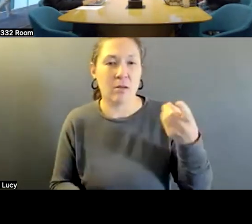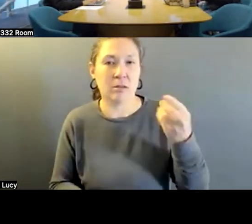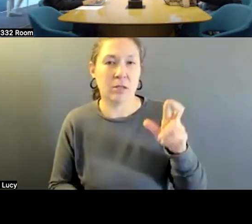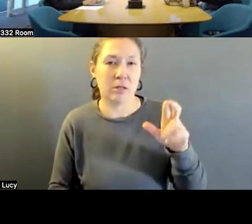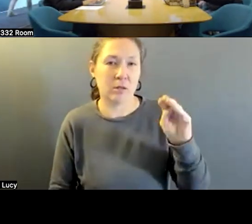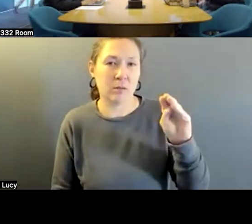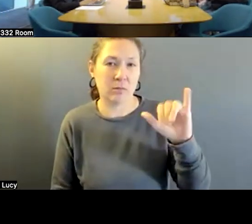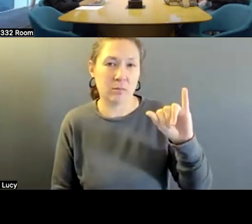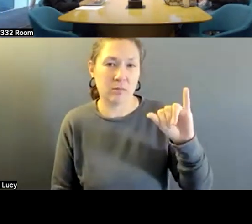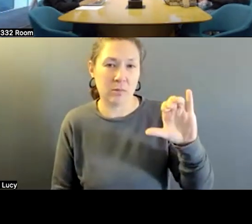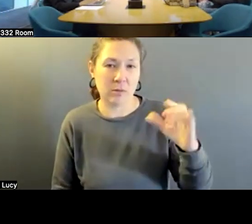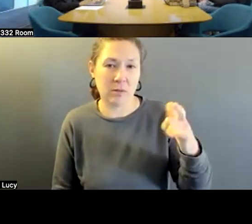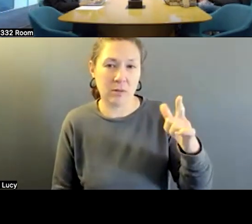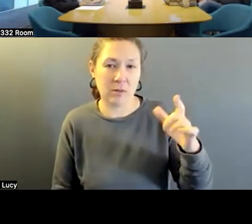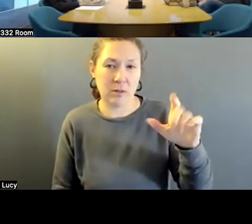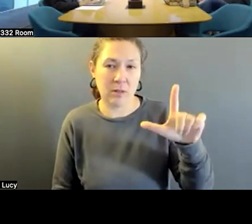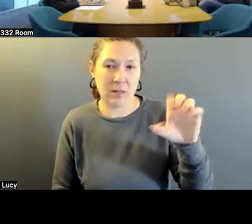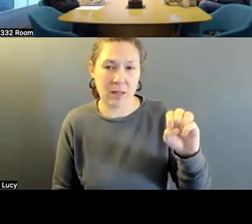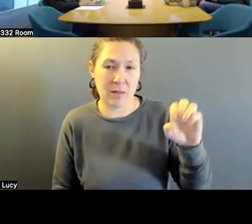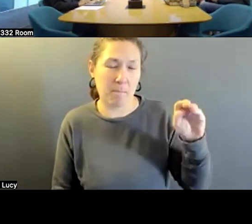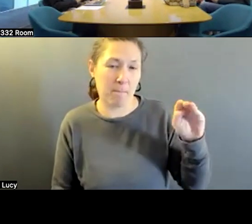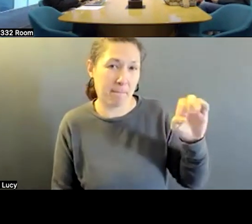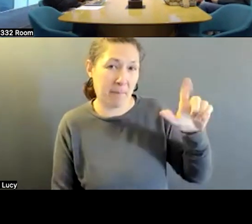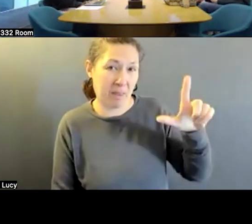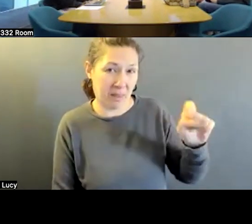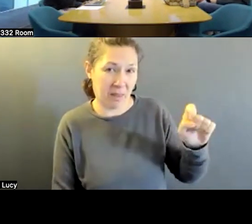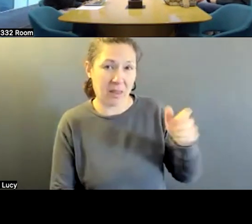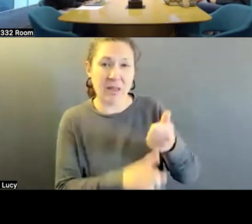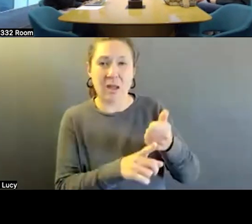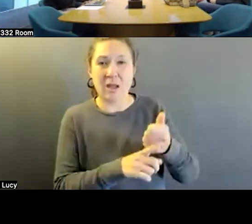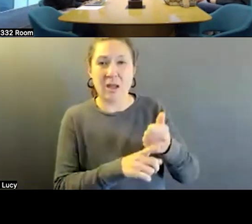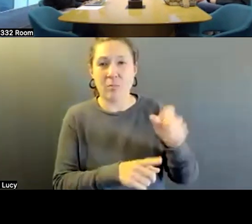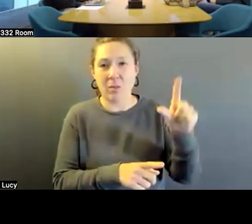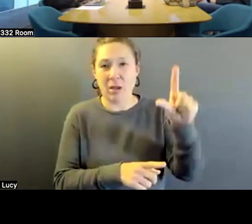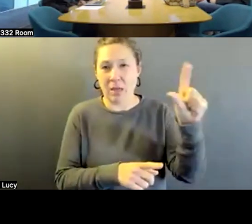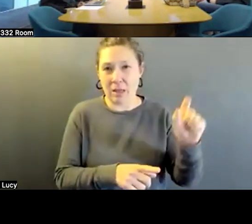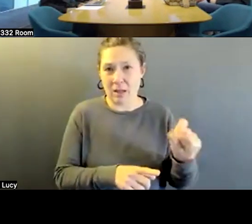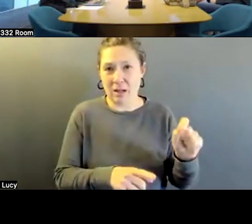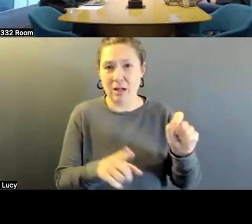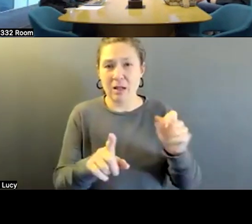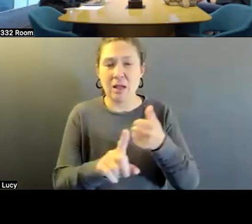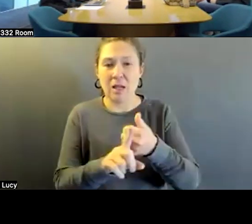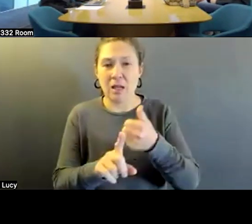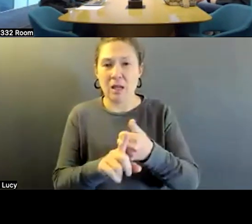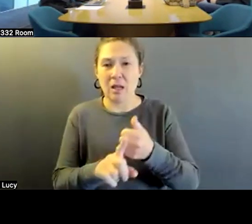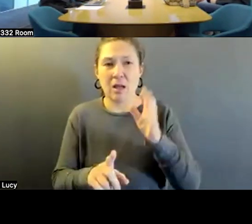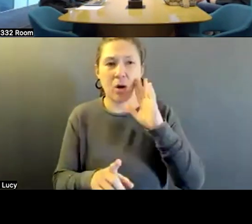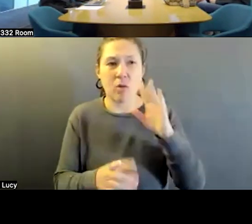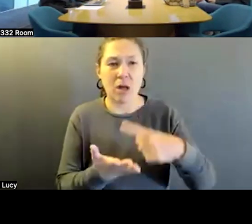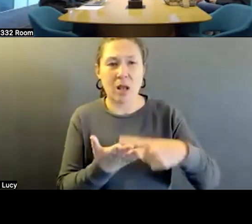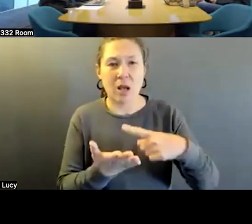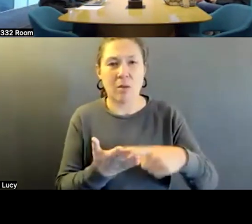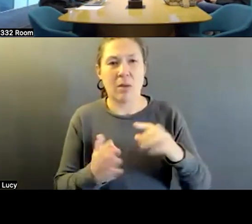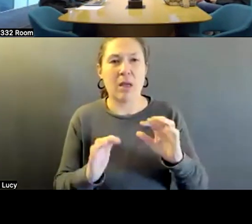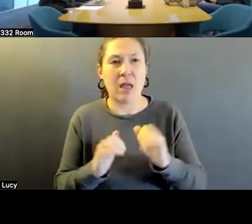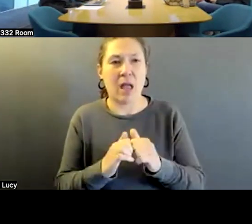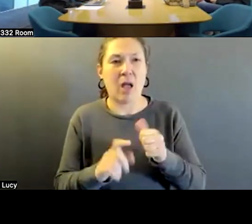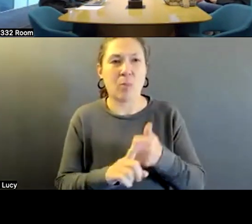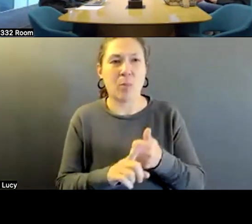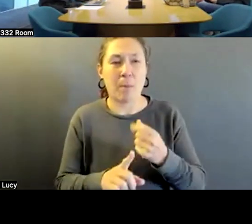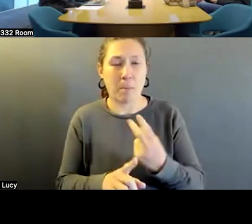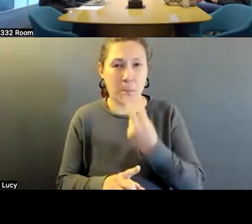from Italy. Today we will be presenting on Beyond Sight: How Blind Scientists Model the